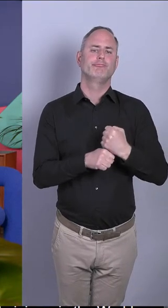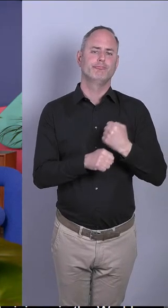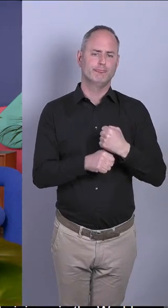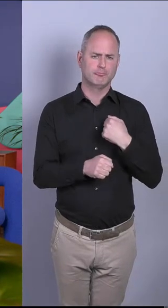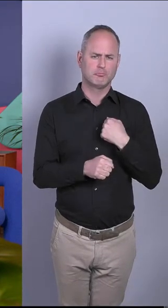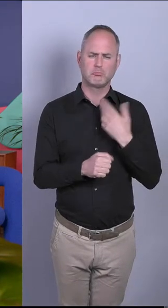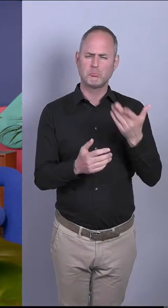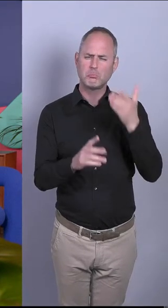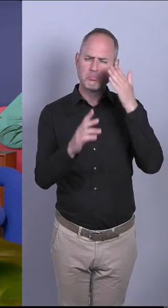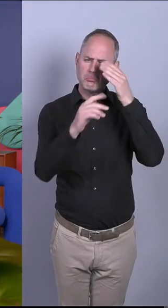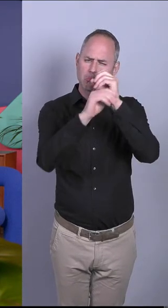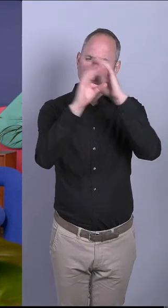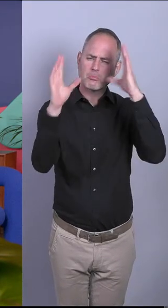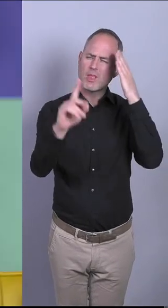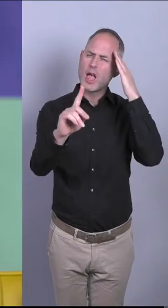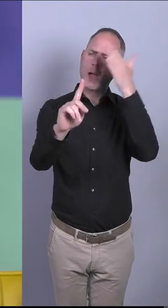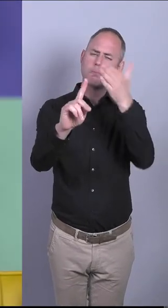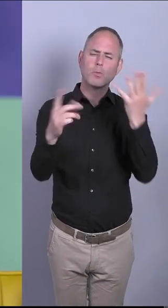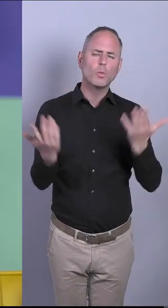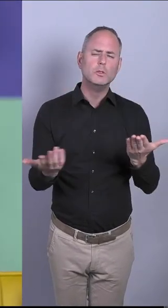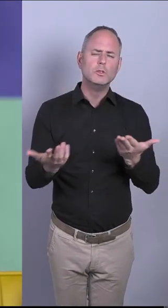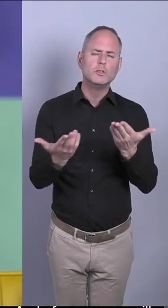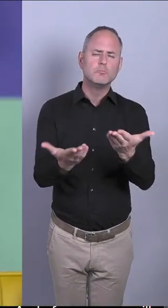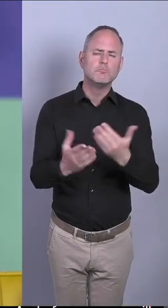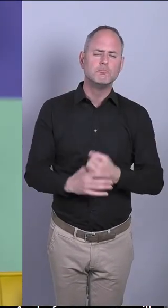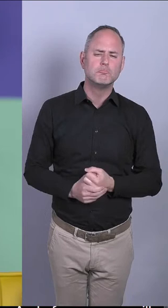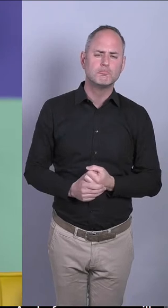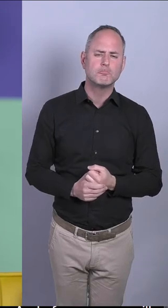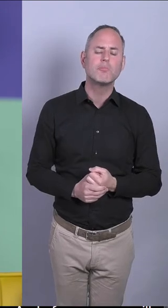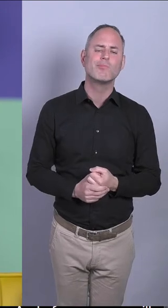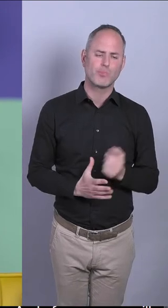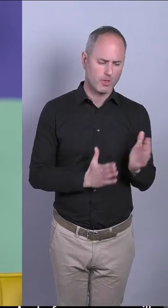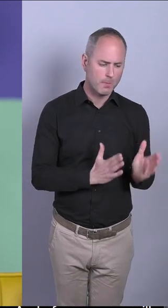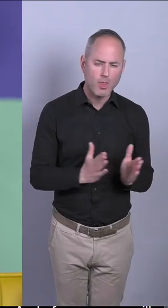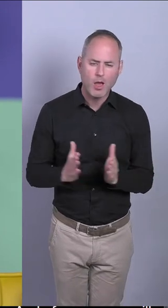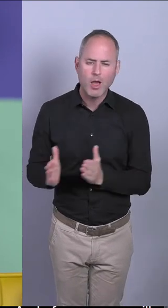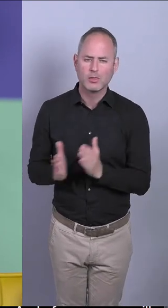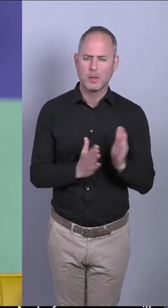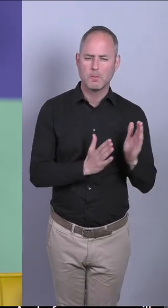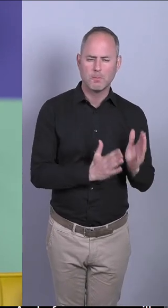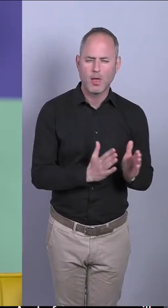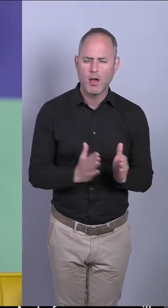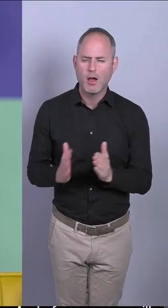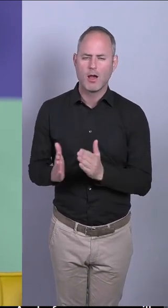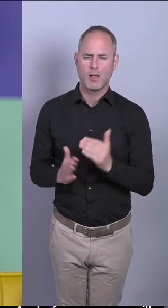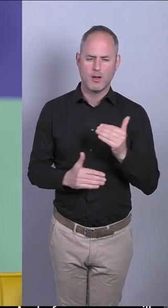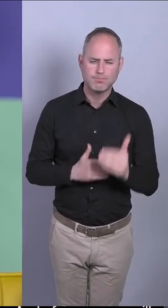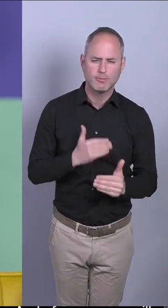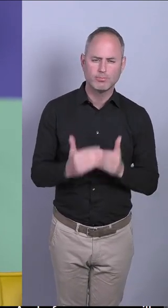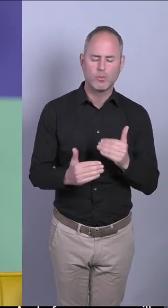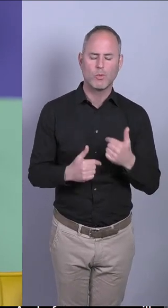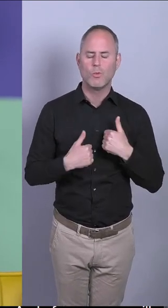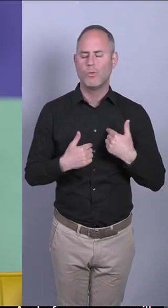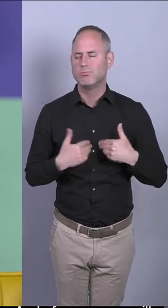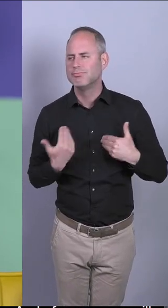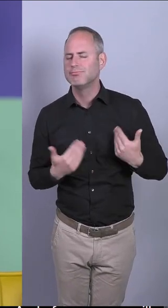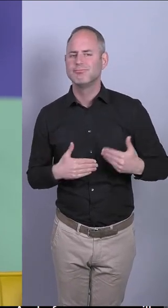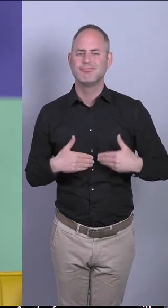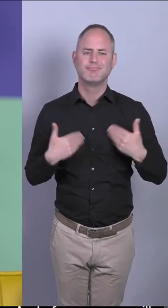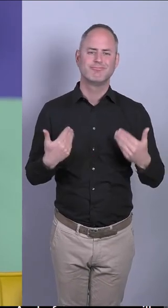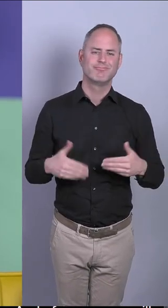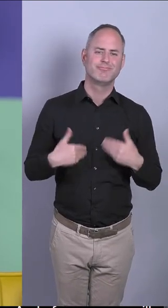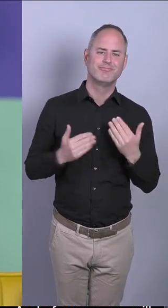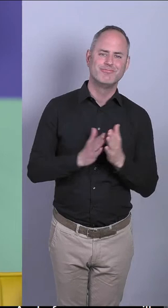Jan. Well, first of all, I love this. I love the preparation and I love that people are so